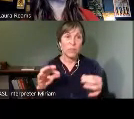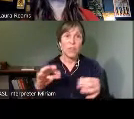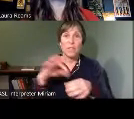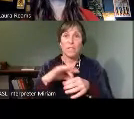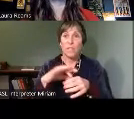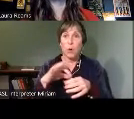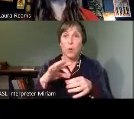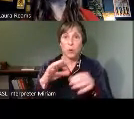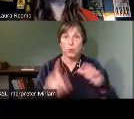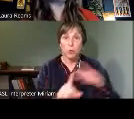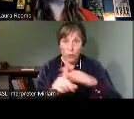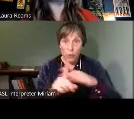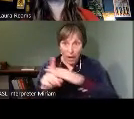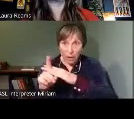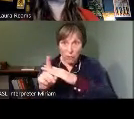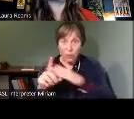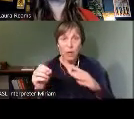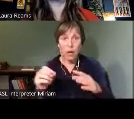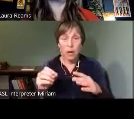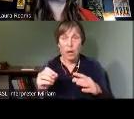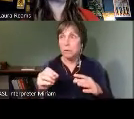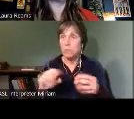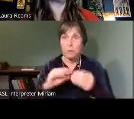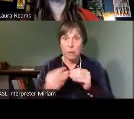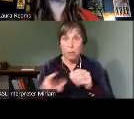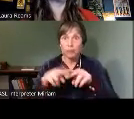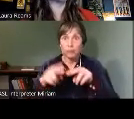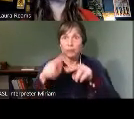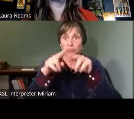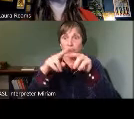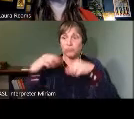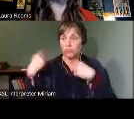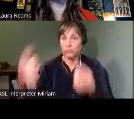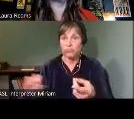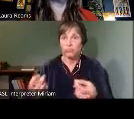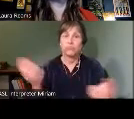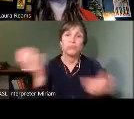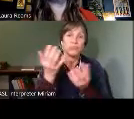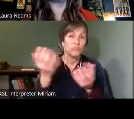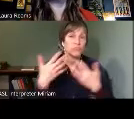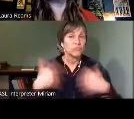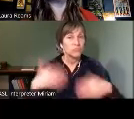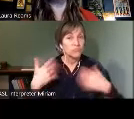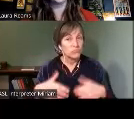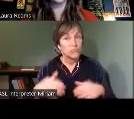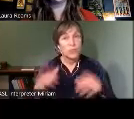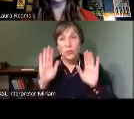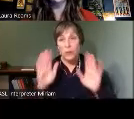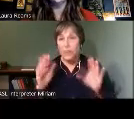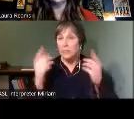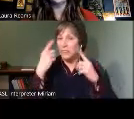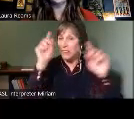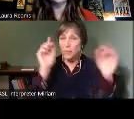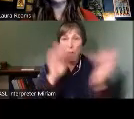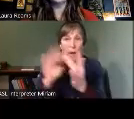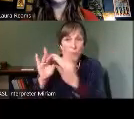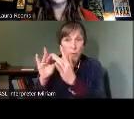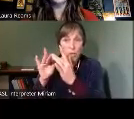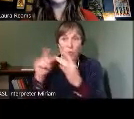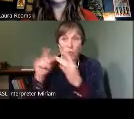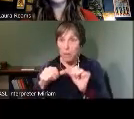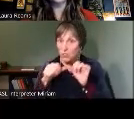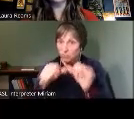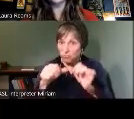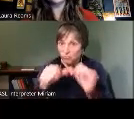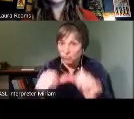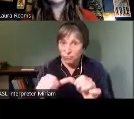and seeing gains over the years you know i think that really speaks to how successful outreach is sustained so it should really